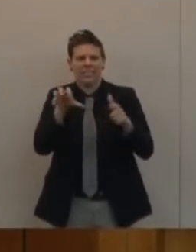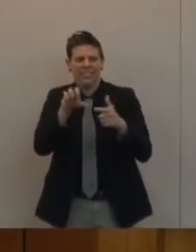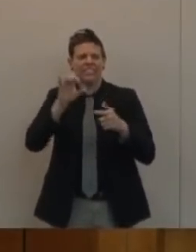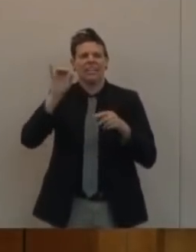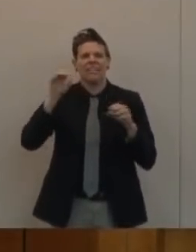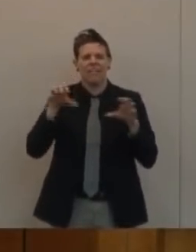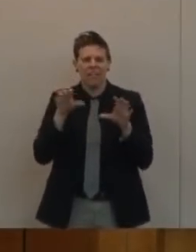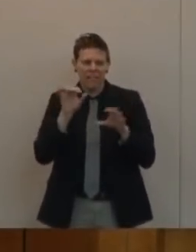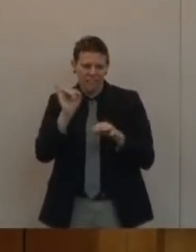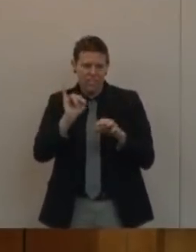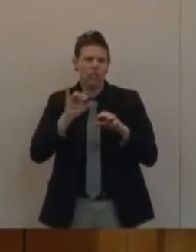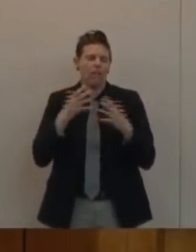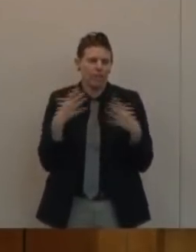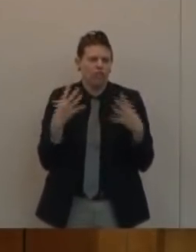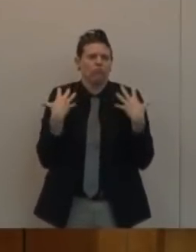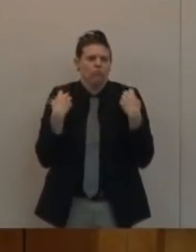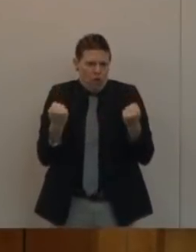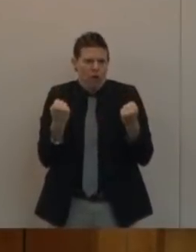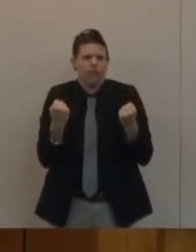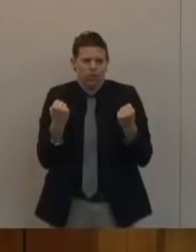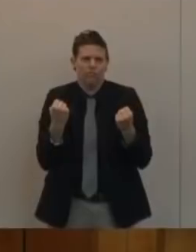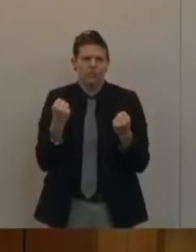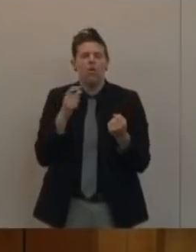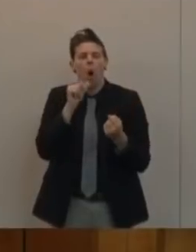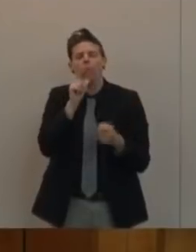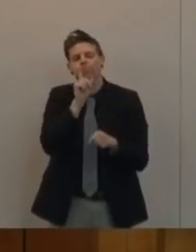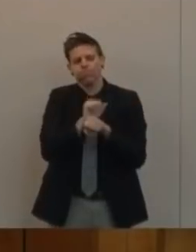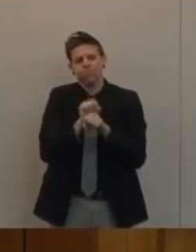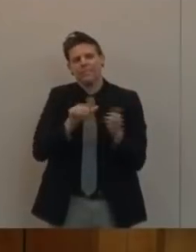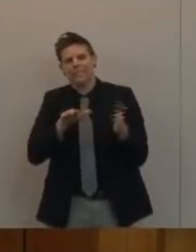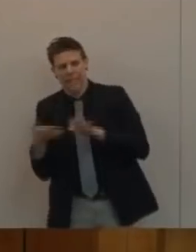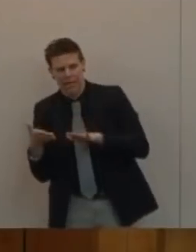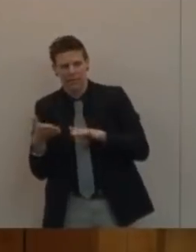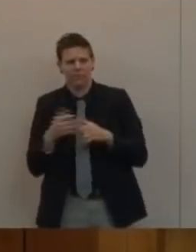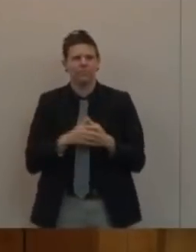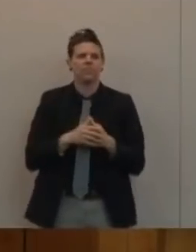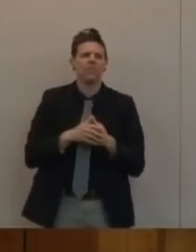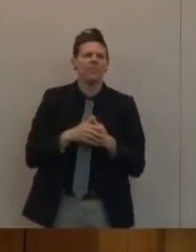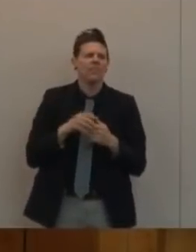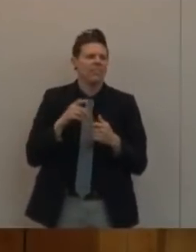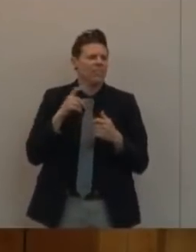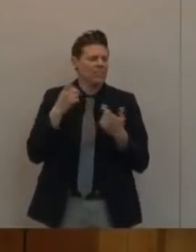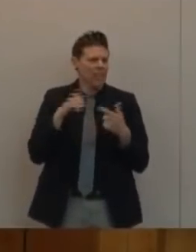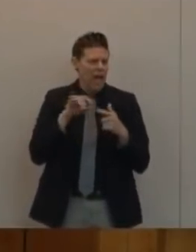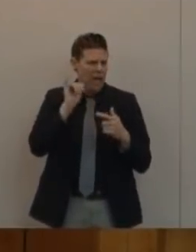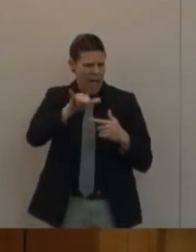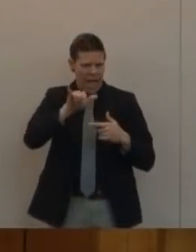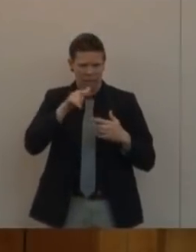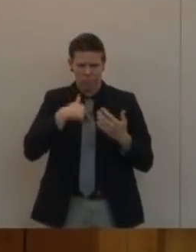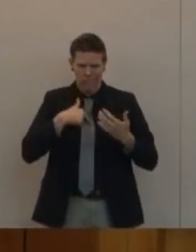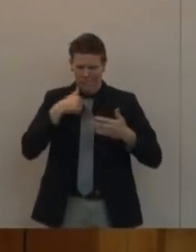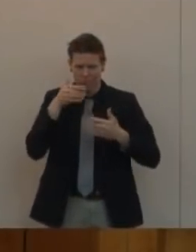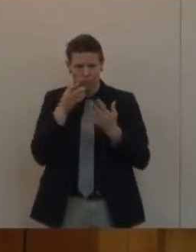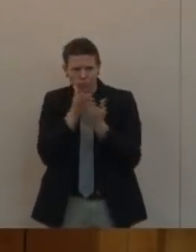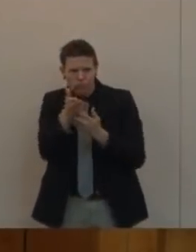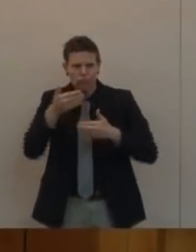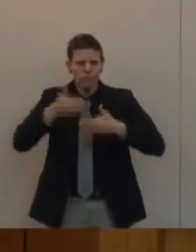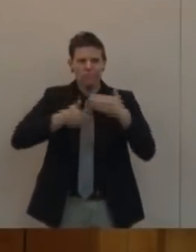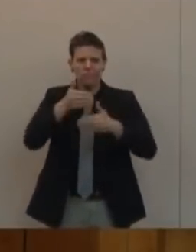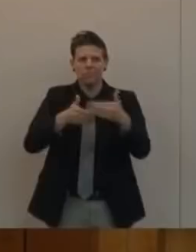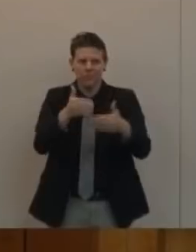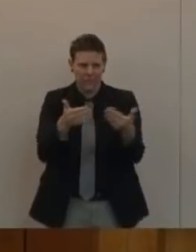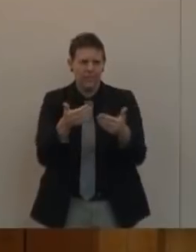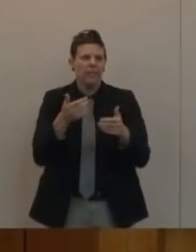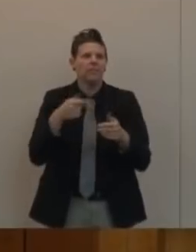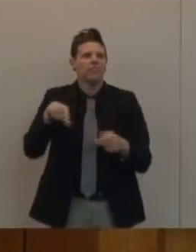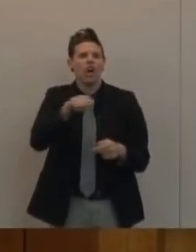removed. But same thing, people who have gone through the disease and no longer are infecting others. So that's the